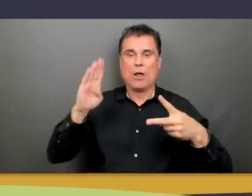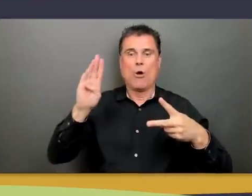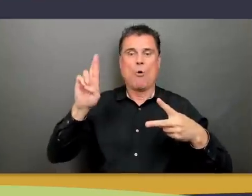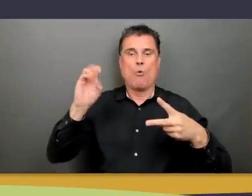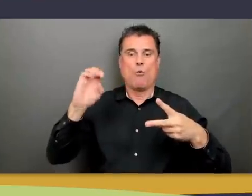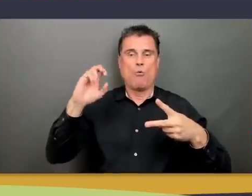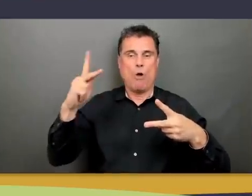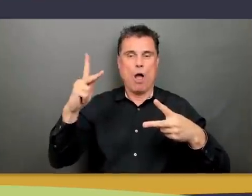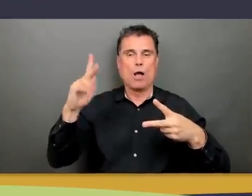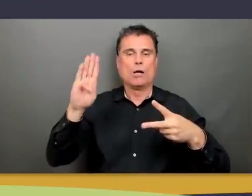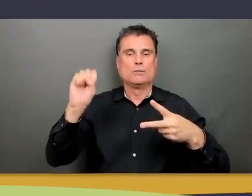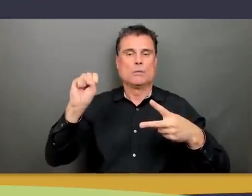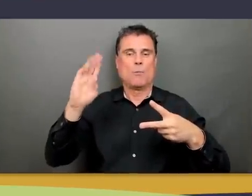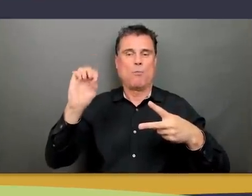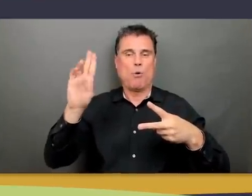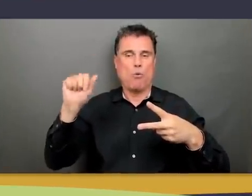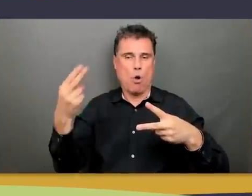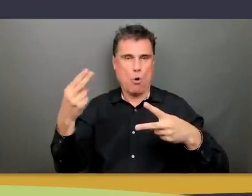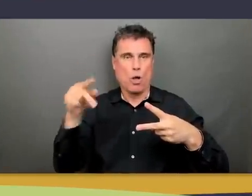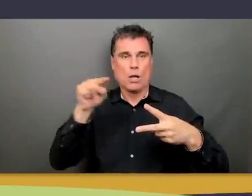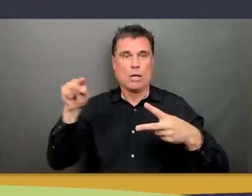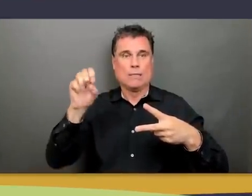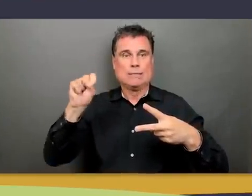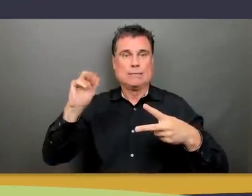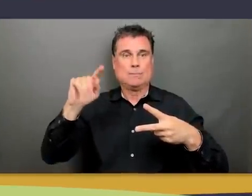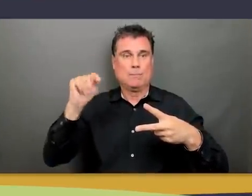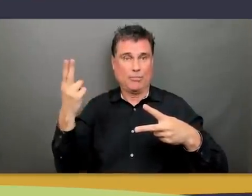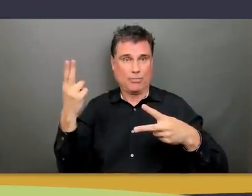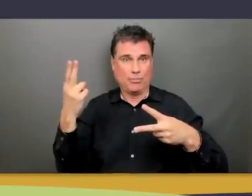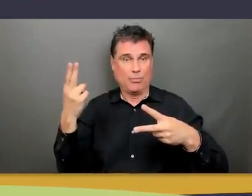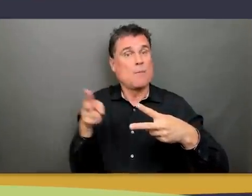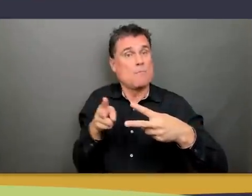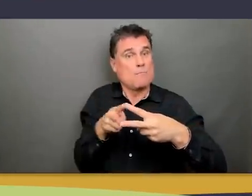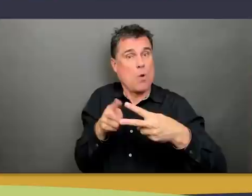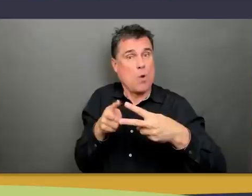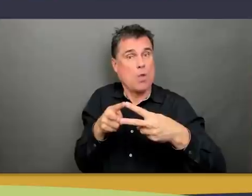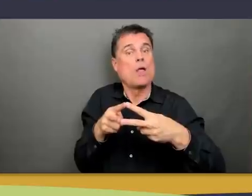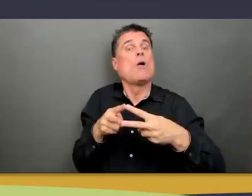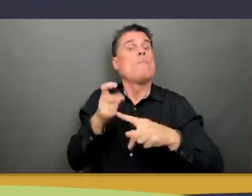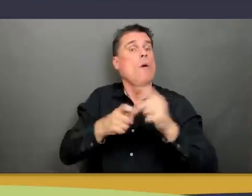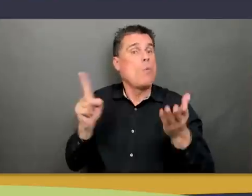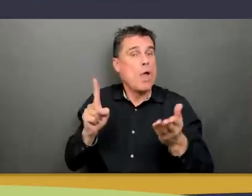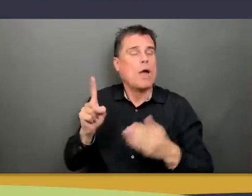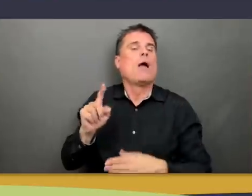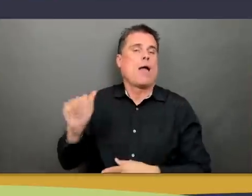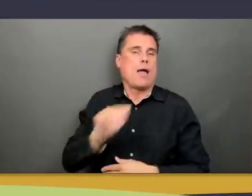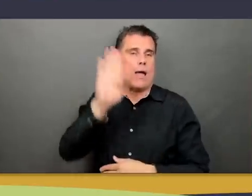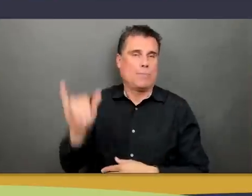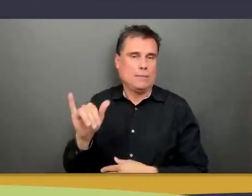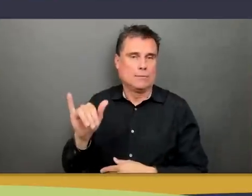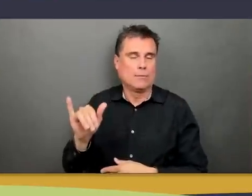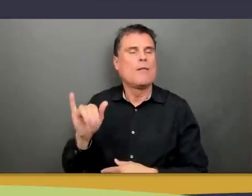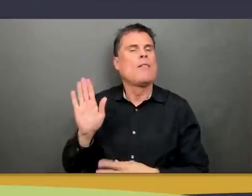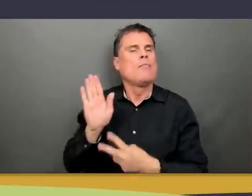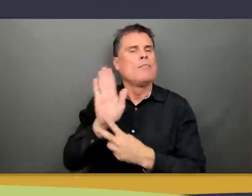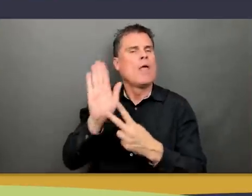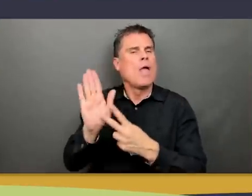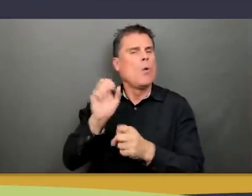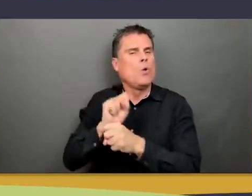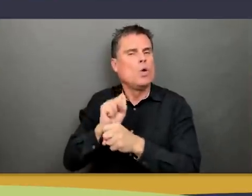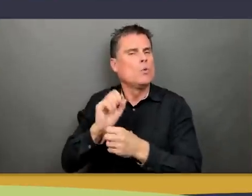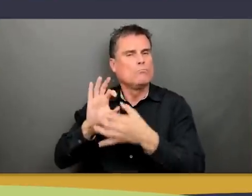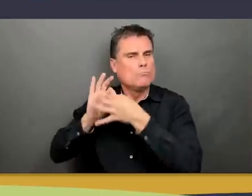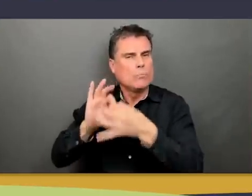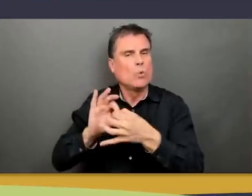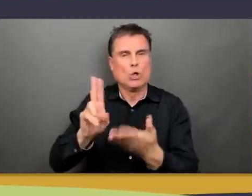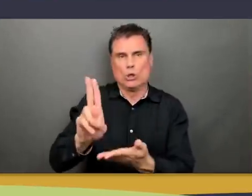Valley, which is encouraging students on and off campus to come together as allies and advocates standing